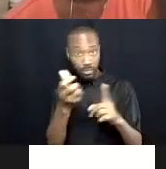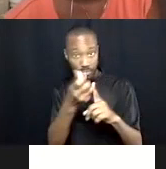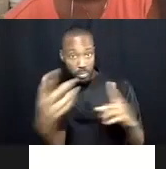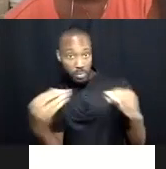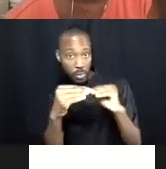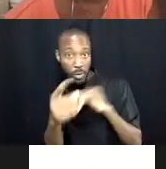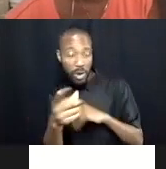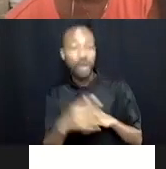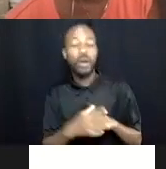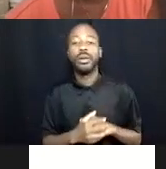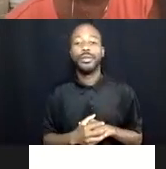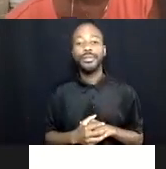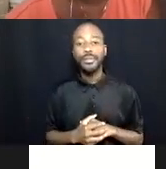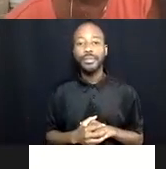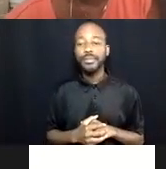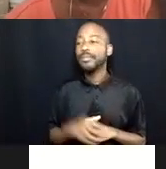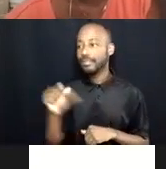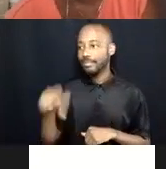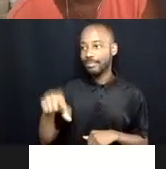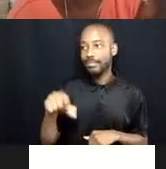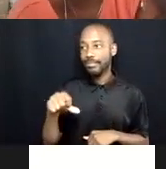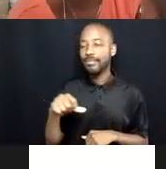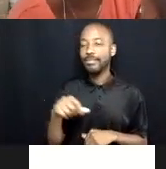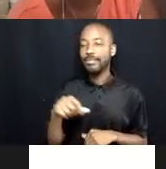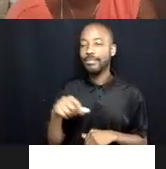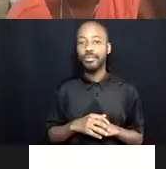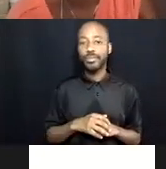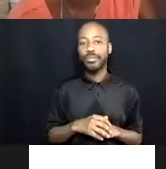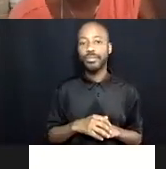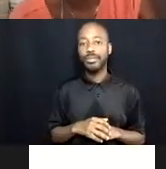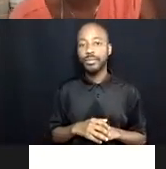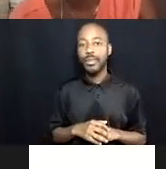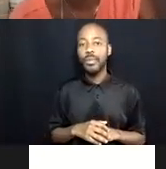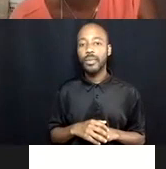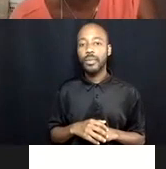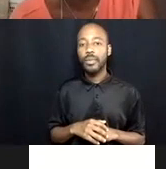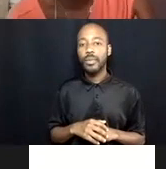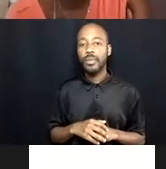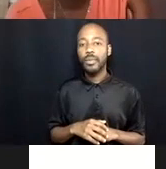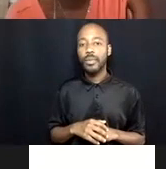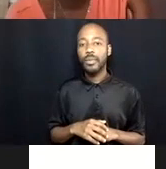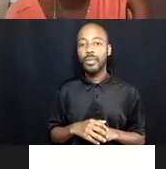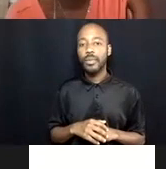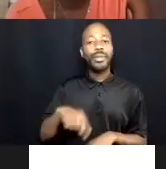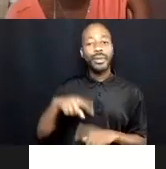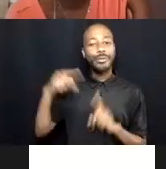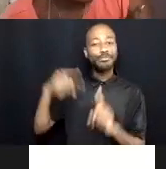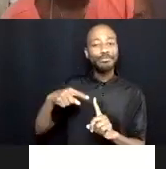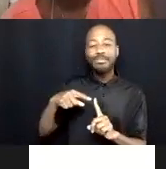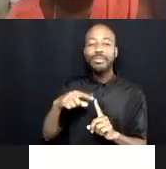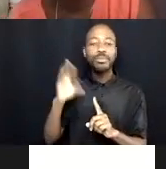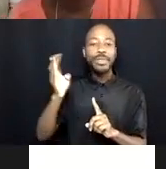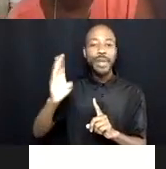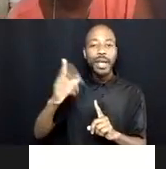Yeah, up until, or as I was preparing for this specific presentation,